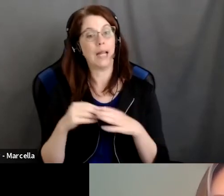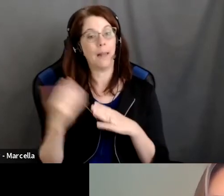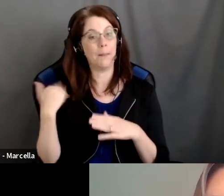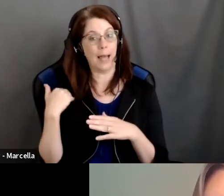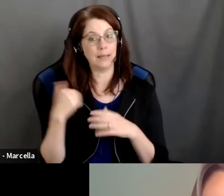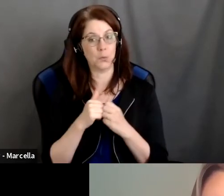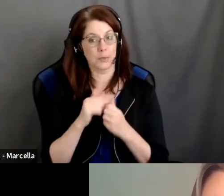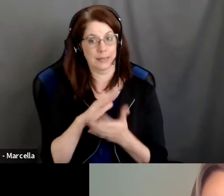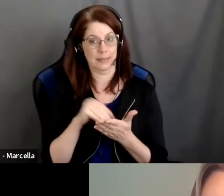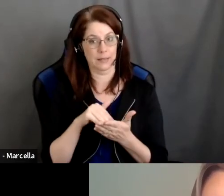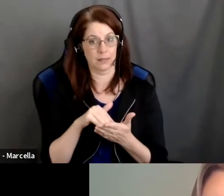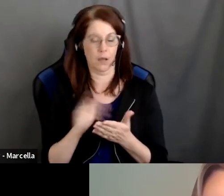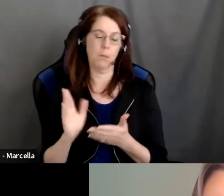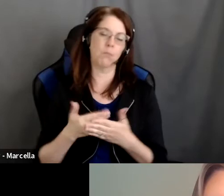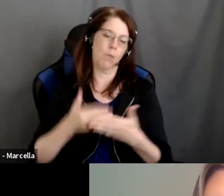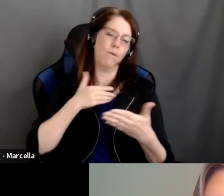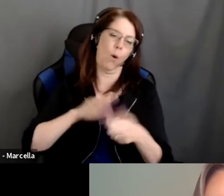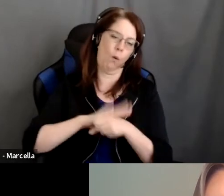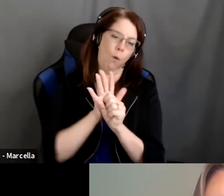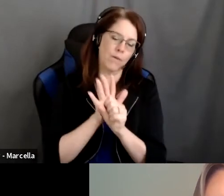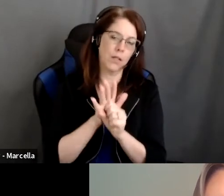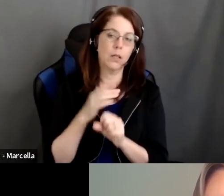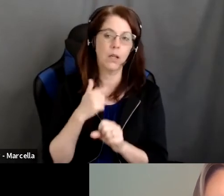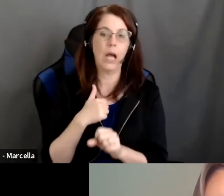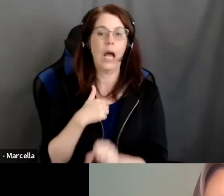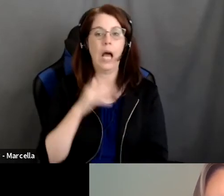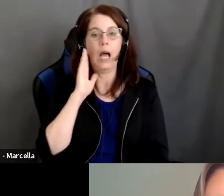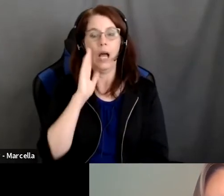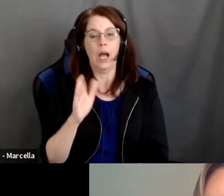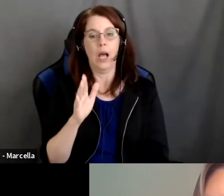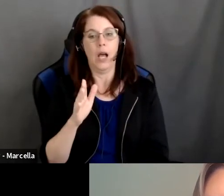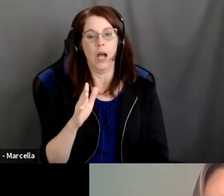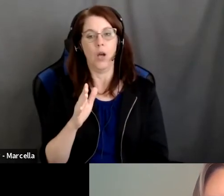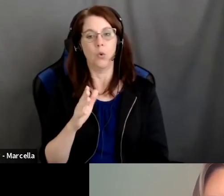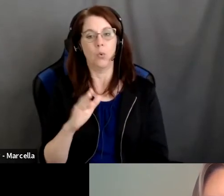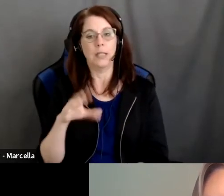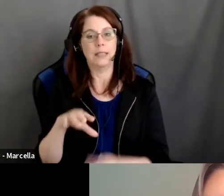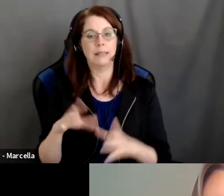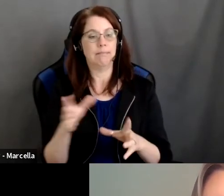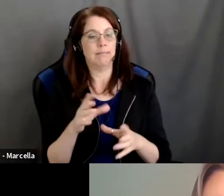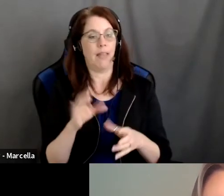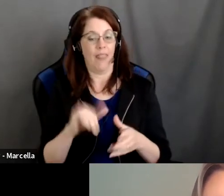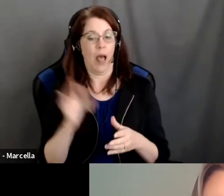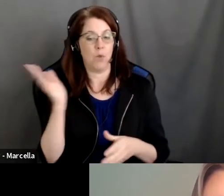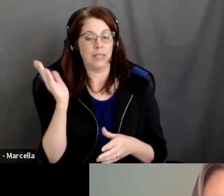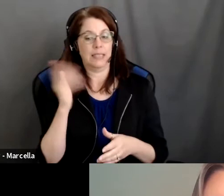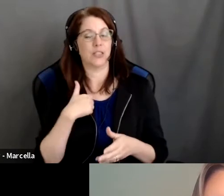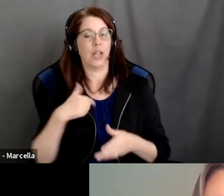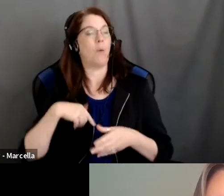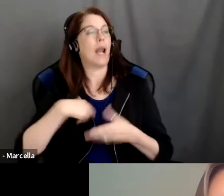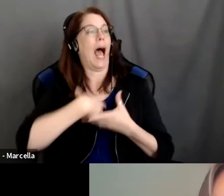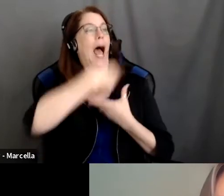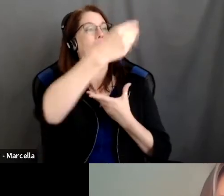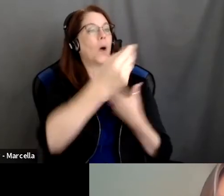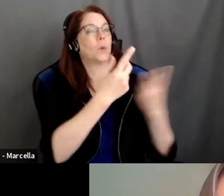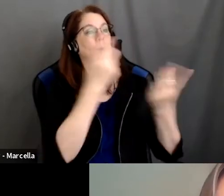before COVID was I would take a presentation like this out to people where my